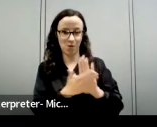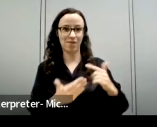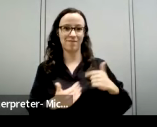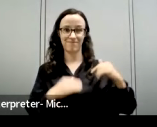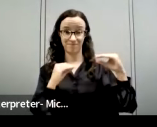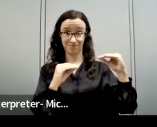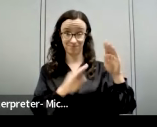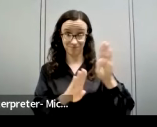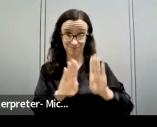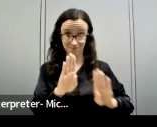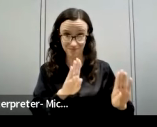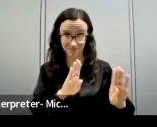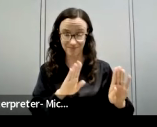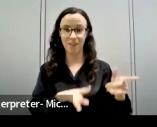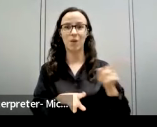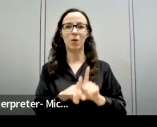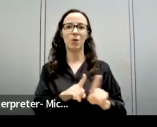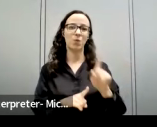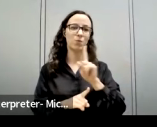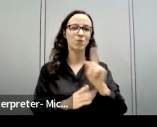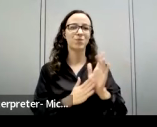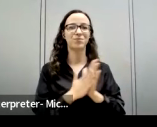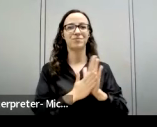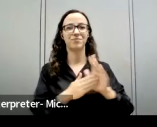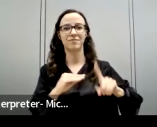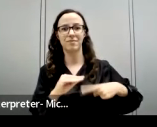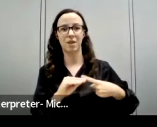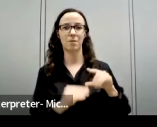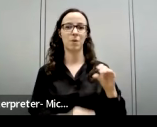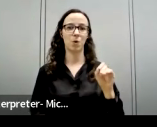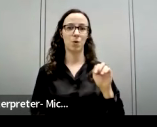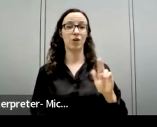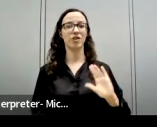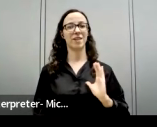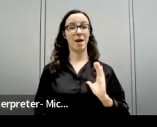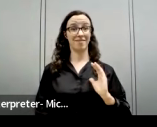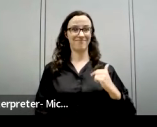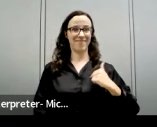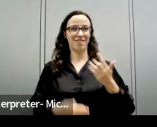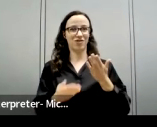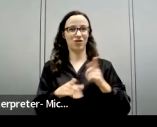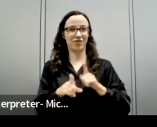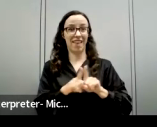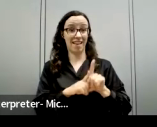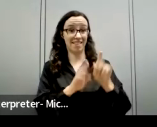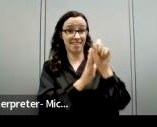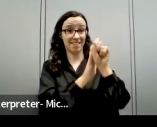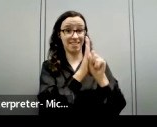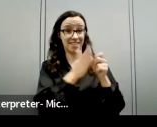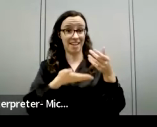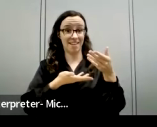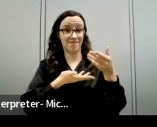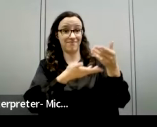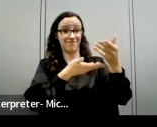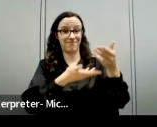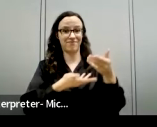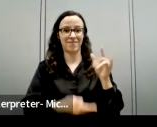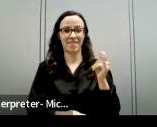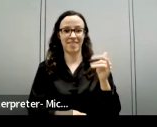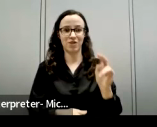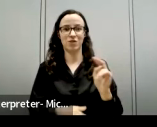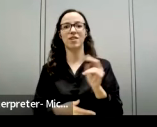instructor. I also am really passionate about OER. I'm our liaison to the state, and Cristal is here with me today